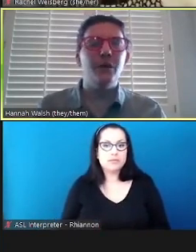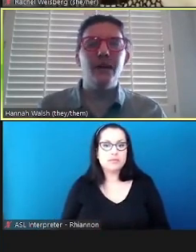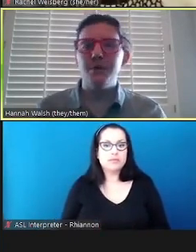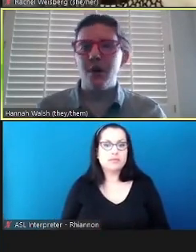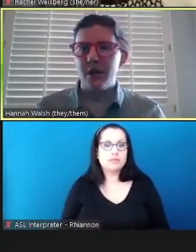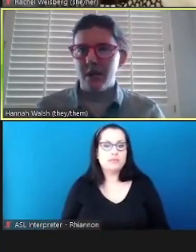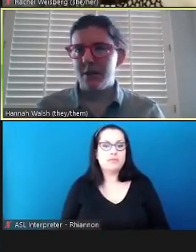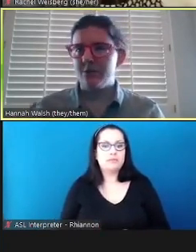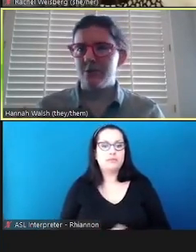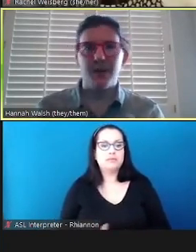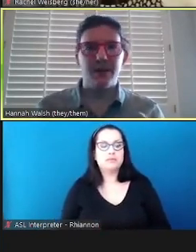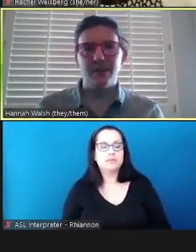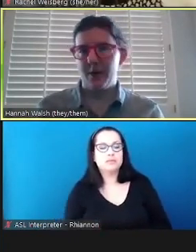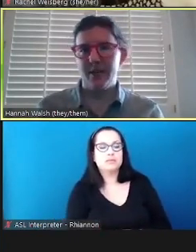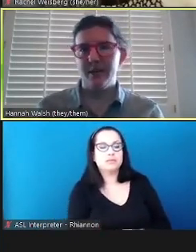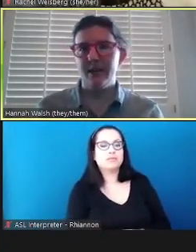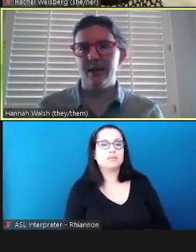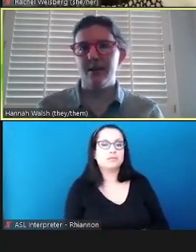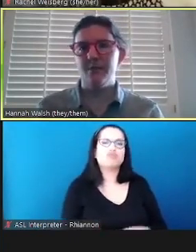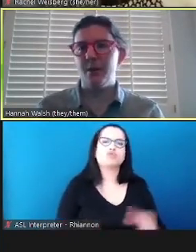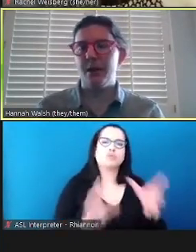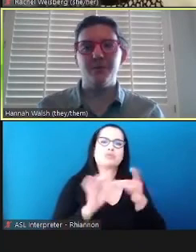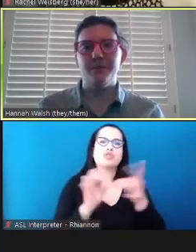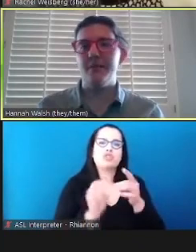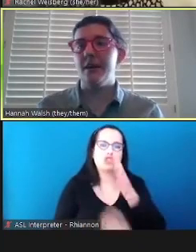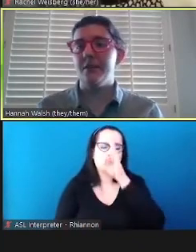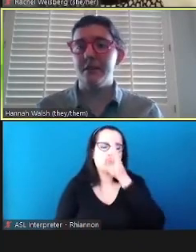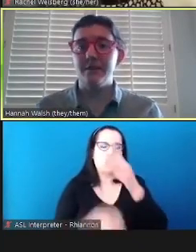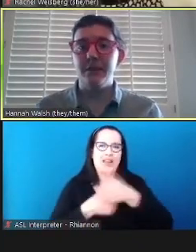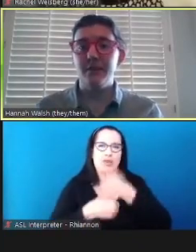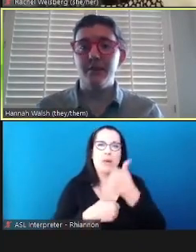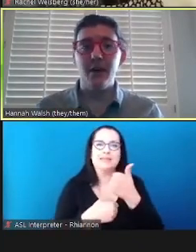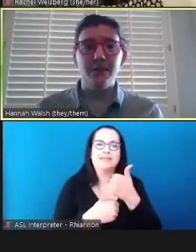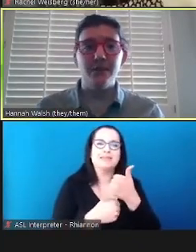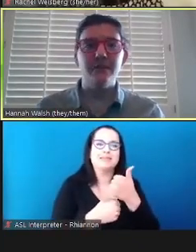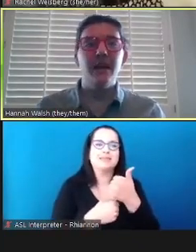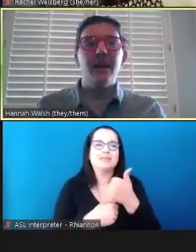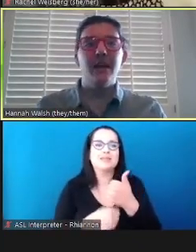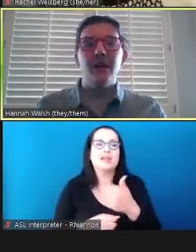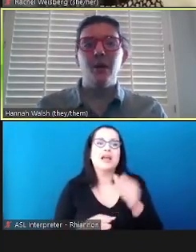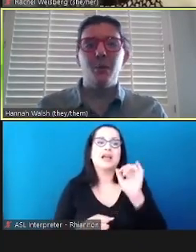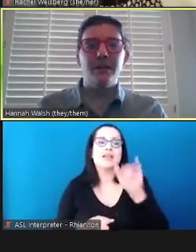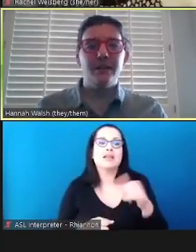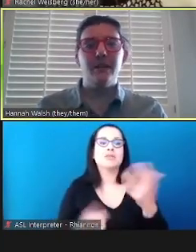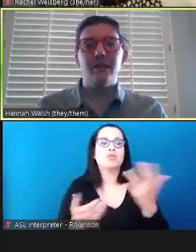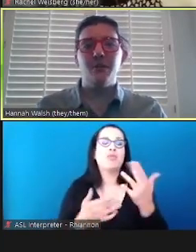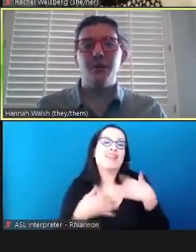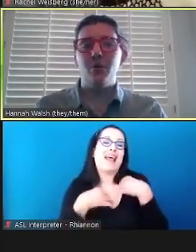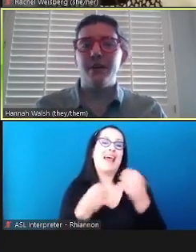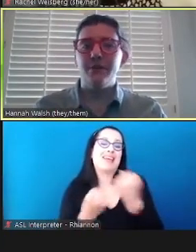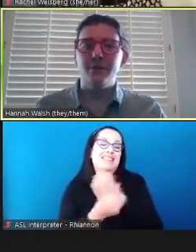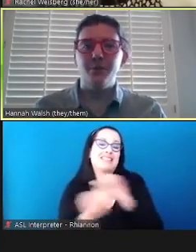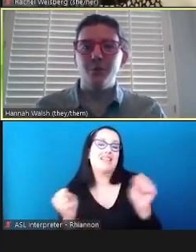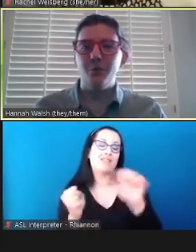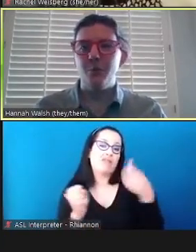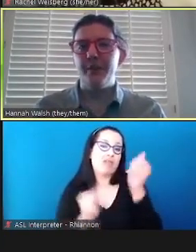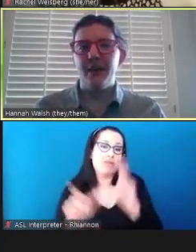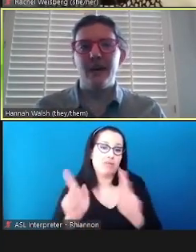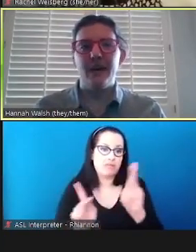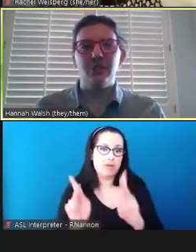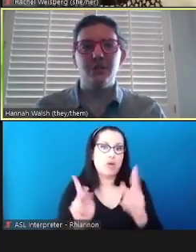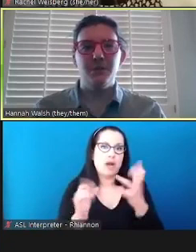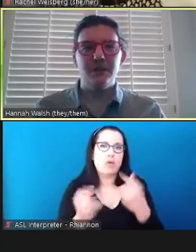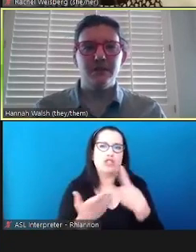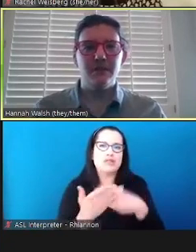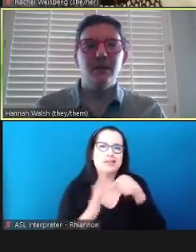So we keep talking about direct threat to the health and safety of others. And I wanted to get a little bit more into what